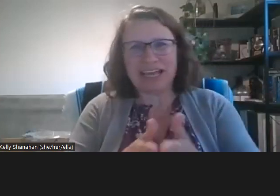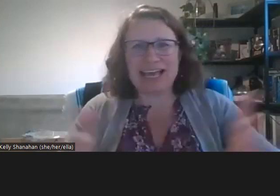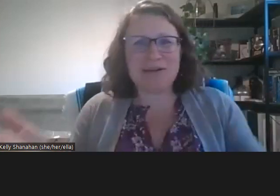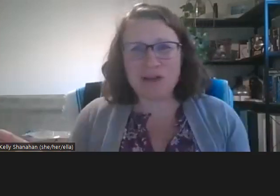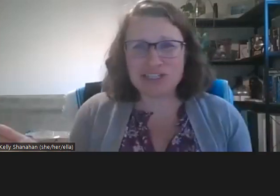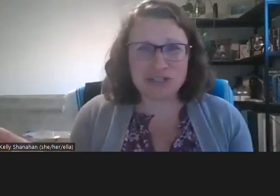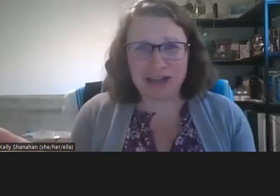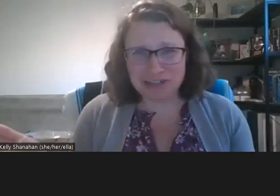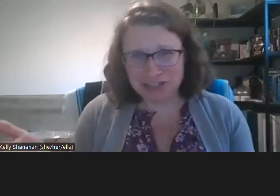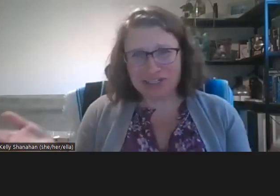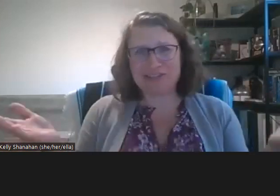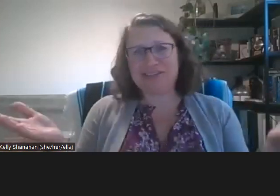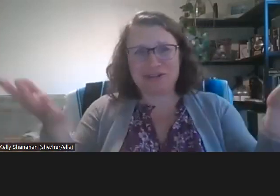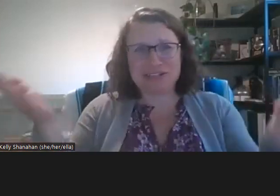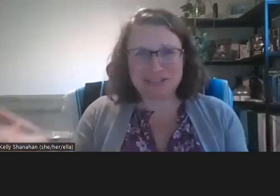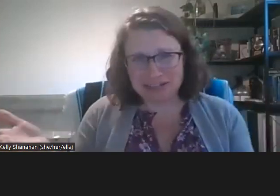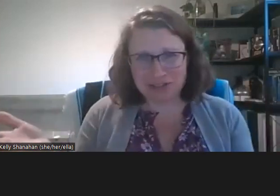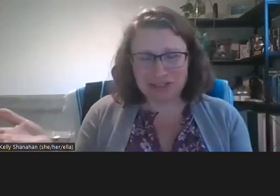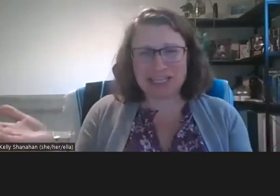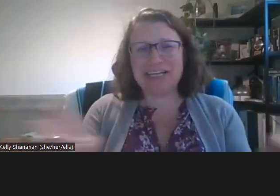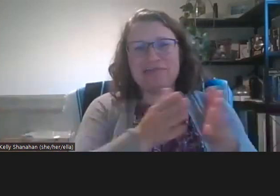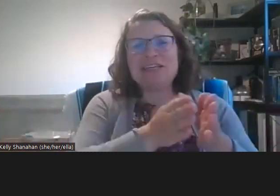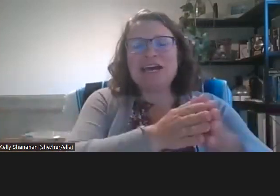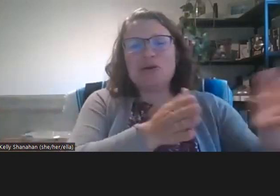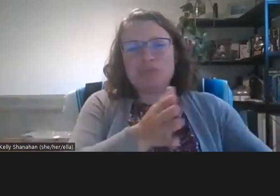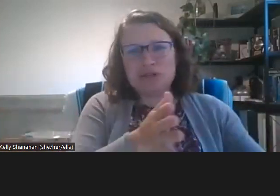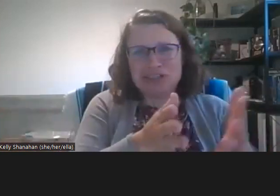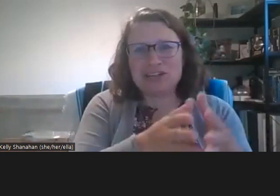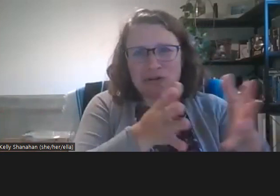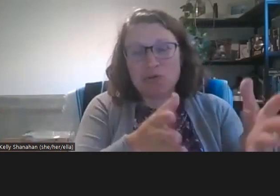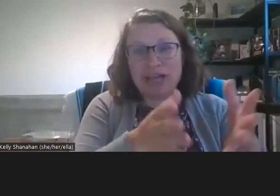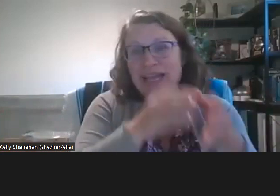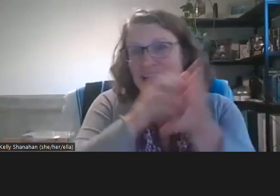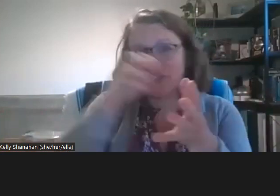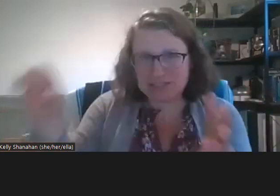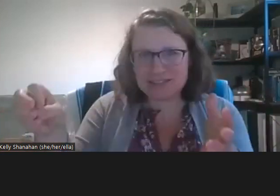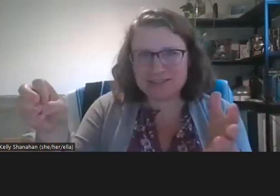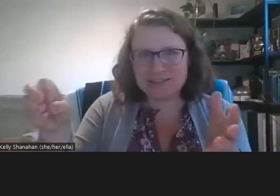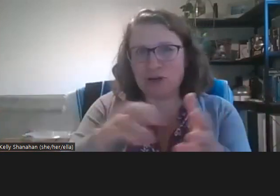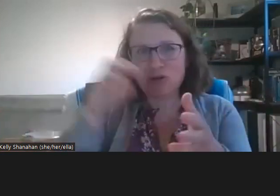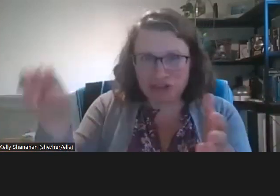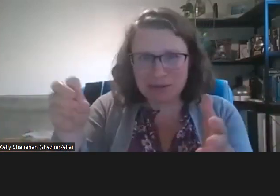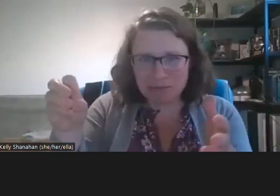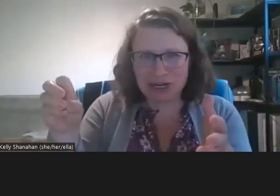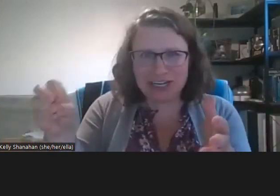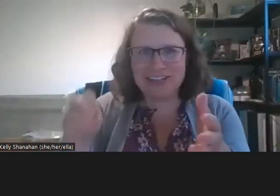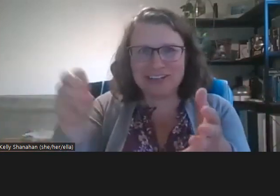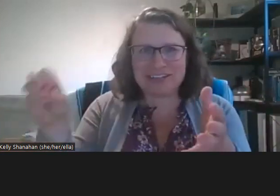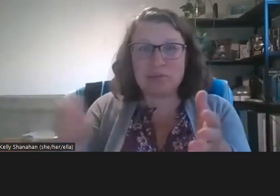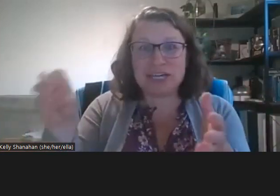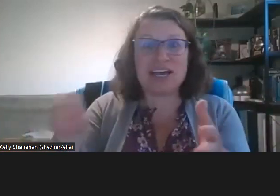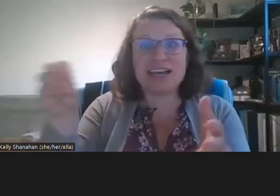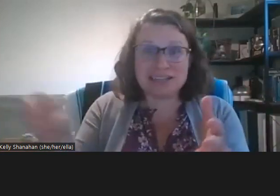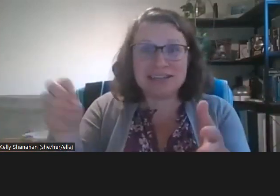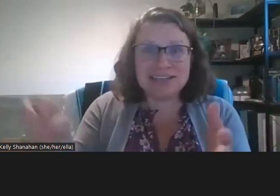which, like, why should you have to understand this crazy convoluted thing? Let me help you understand to a point, and then just call this number, and there's